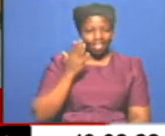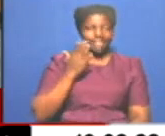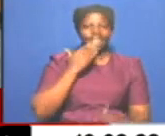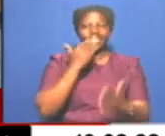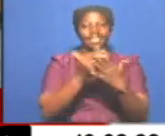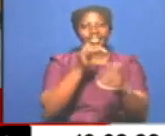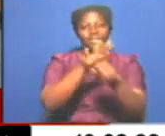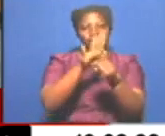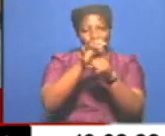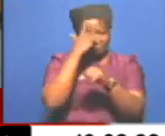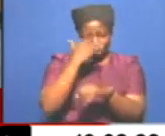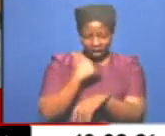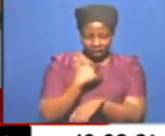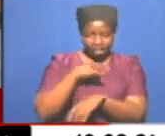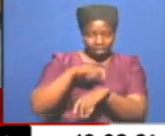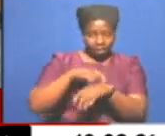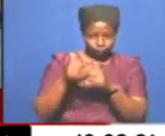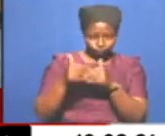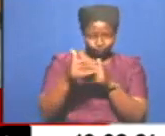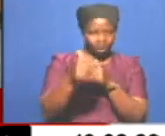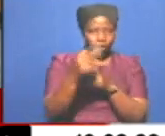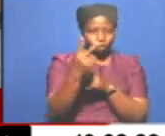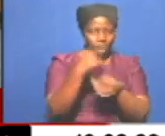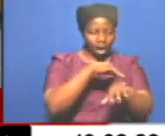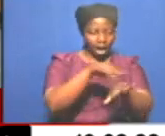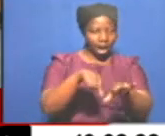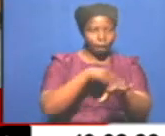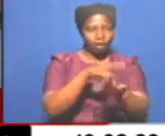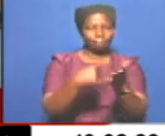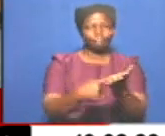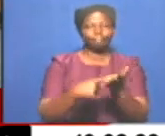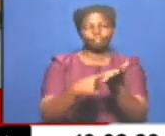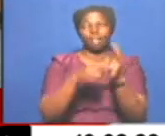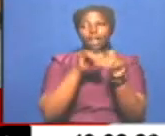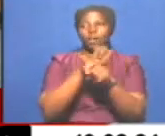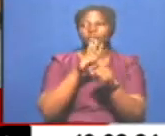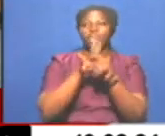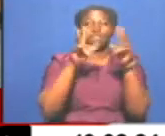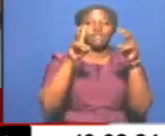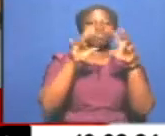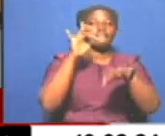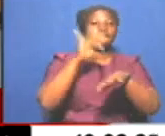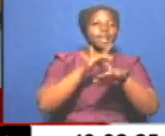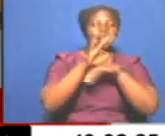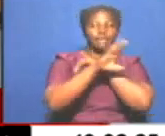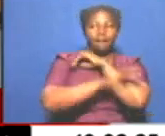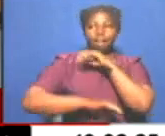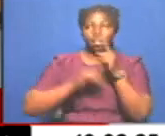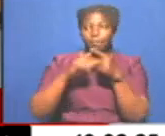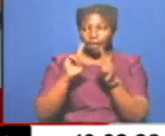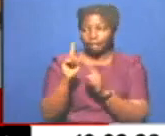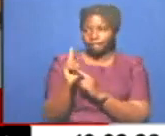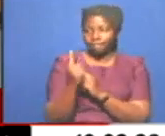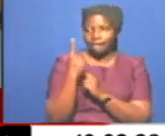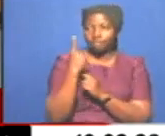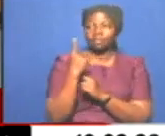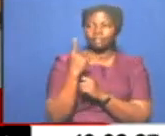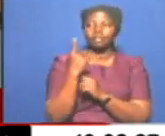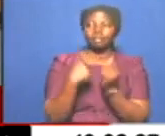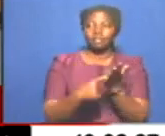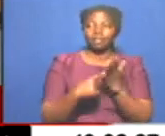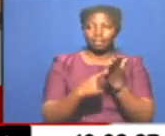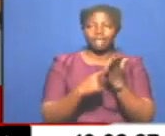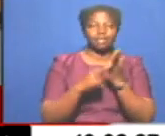next 2 hours, we'll be discussing a lot of issues that are affecting the country. But first things first, the first hour we'll discuss matters